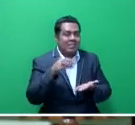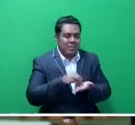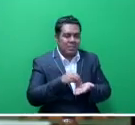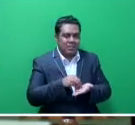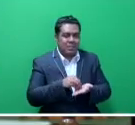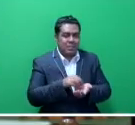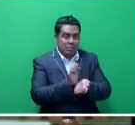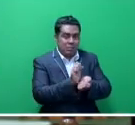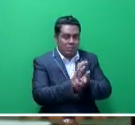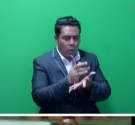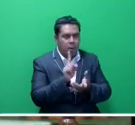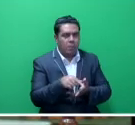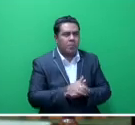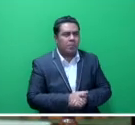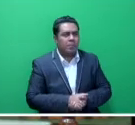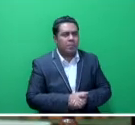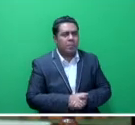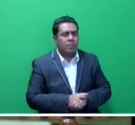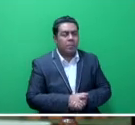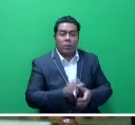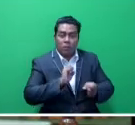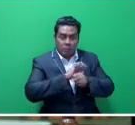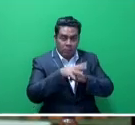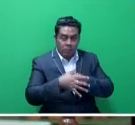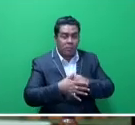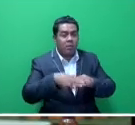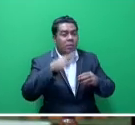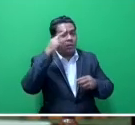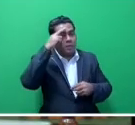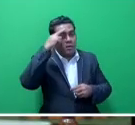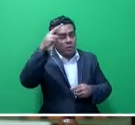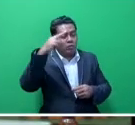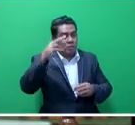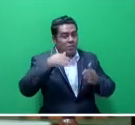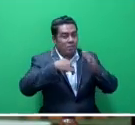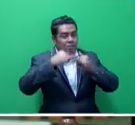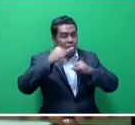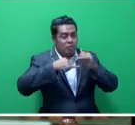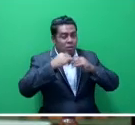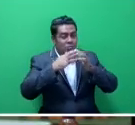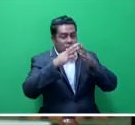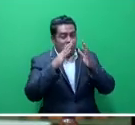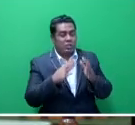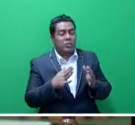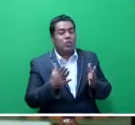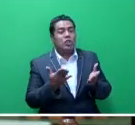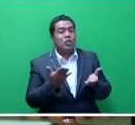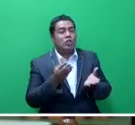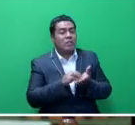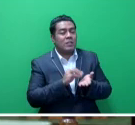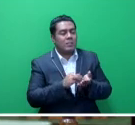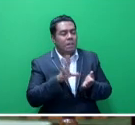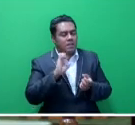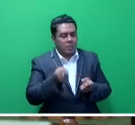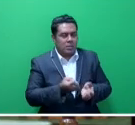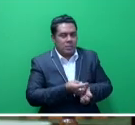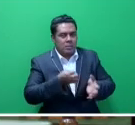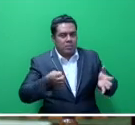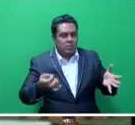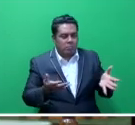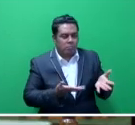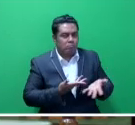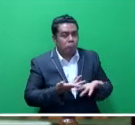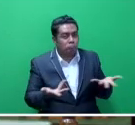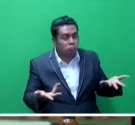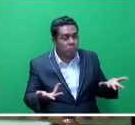Mr. Speaker, sir, COVID or not, the nation's infrastructure must continue to be built. Services must be expanded and we still must drive and travel, so